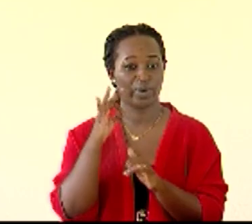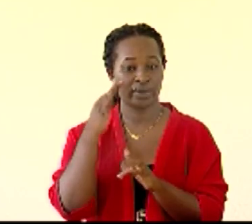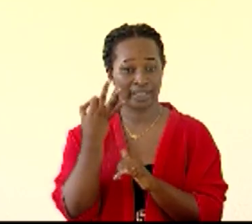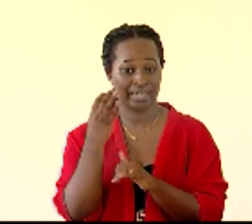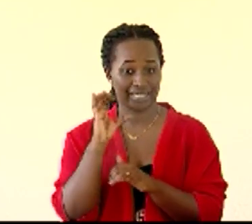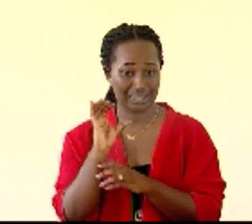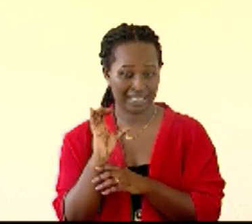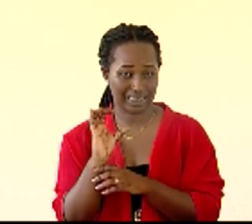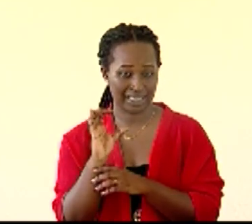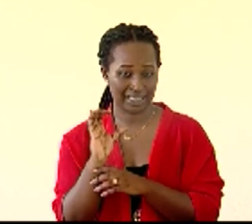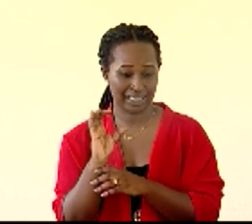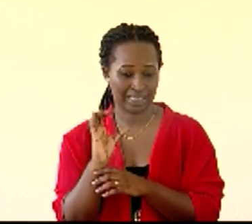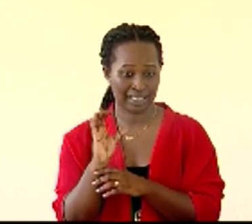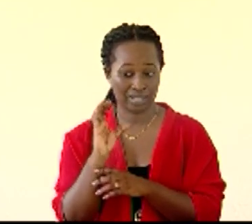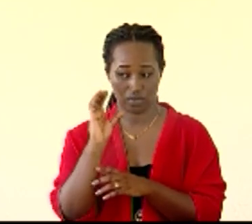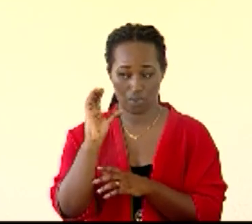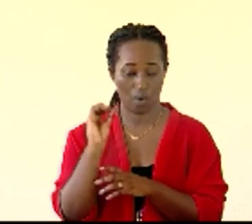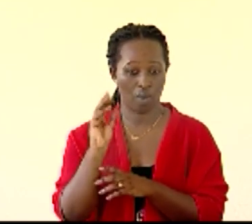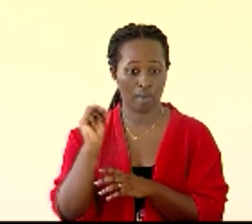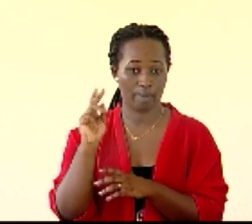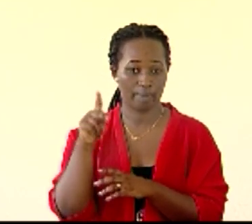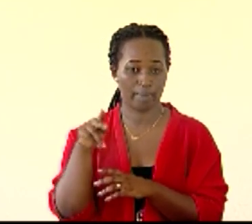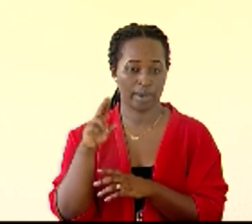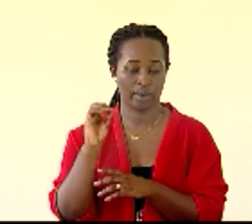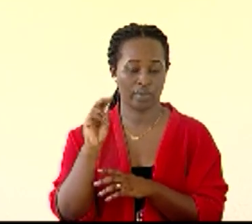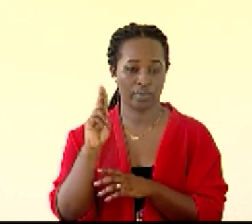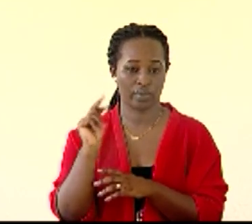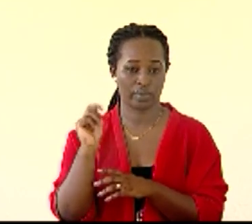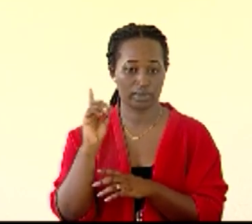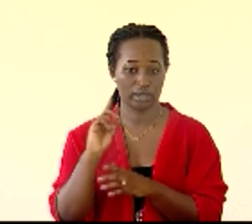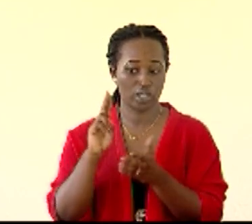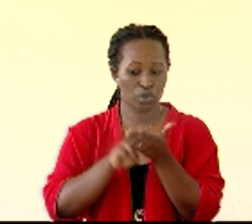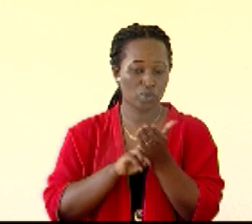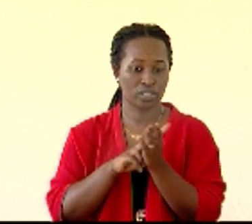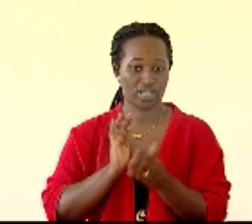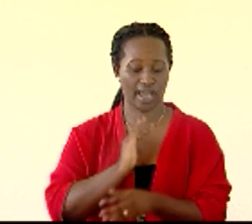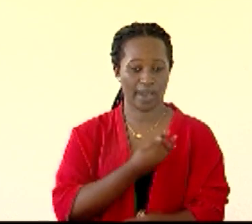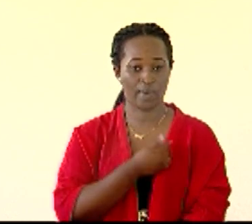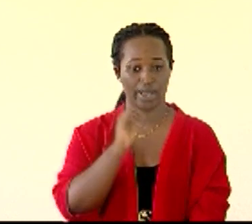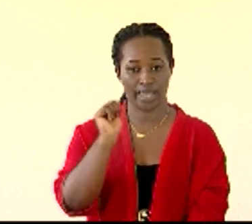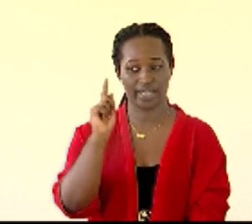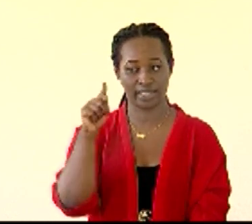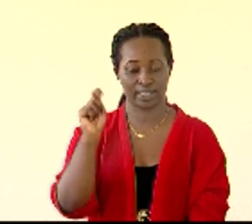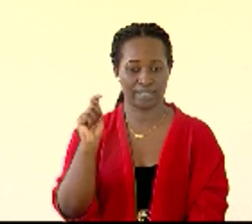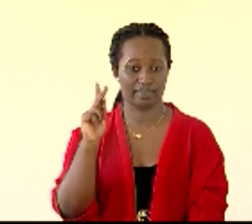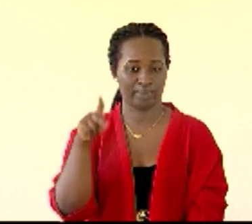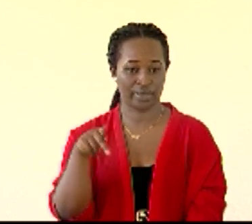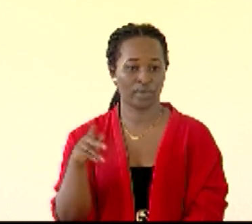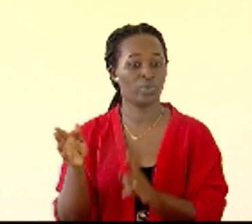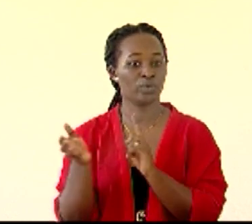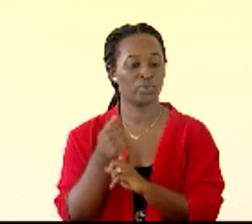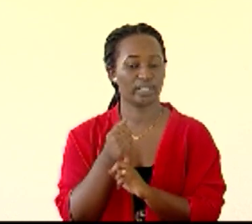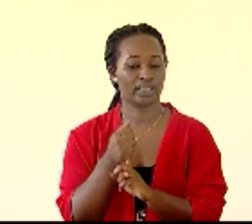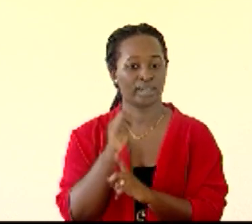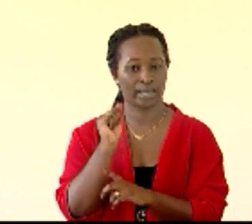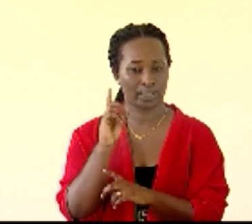3C compound is going to use our ATP to get activated. So we are